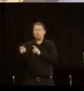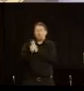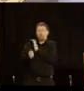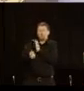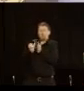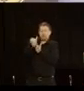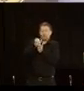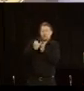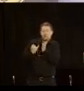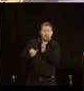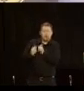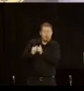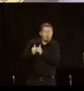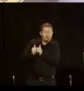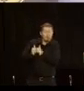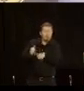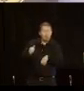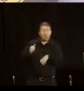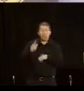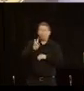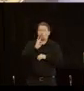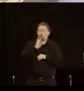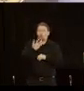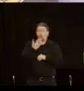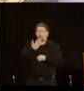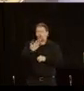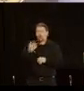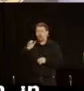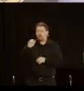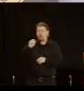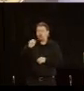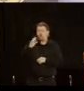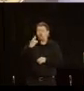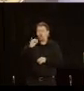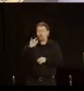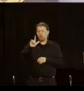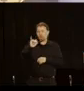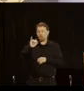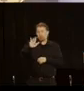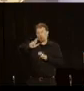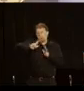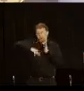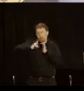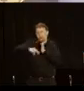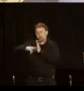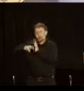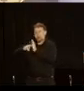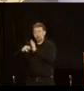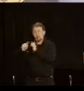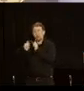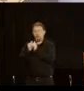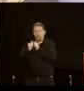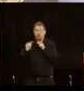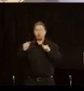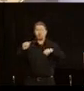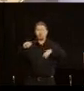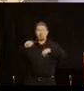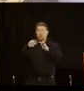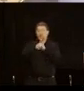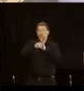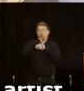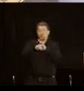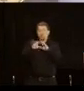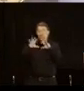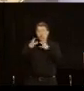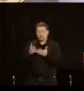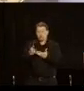by working with both watercolor and acrylic paintings for the Autism Society of Greater Orlando. And he is so talented that